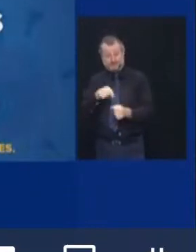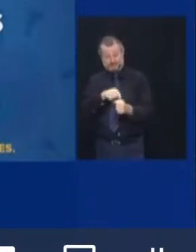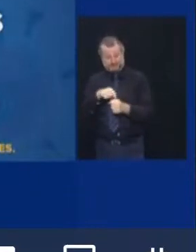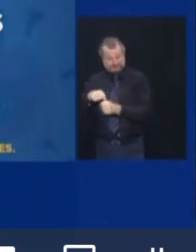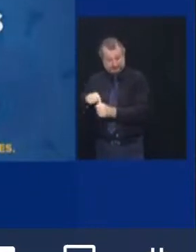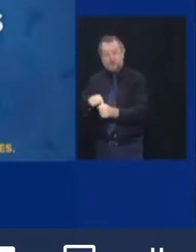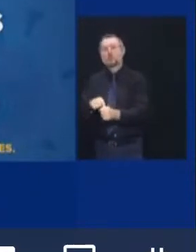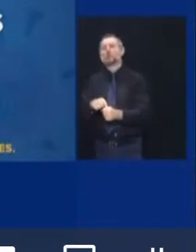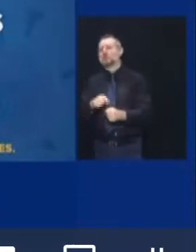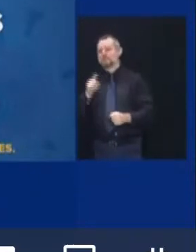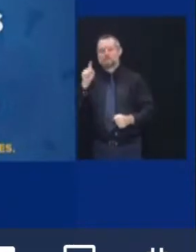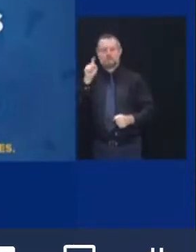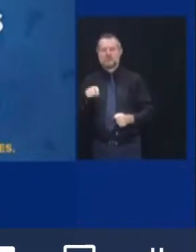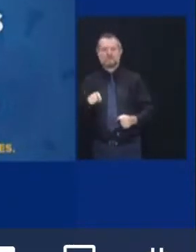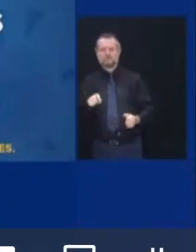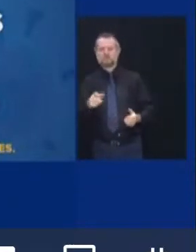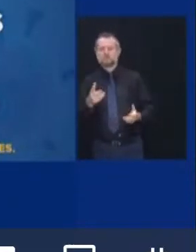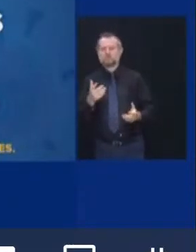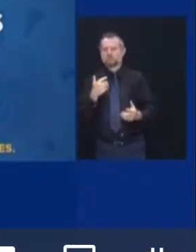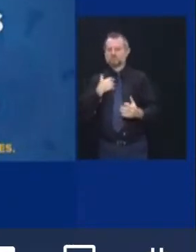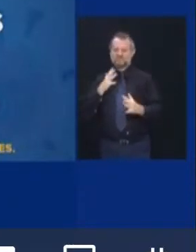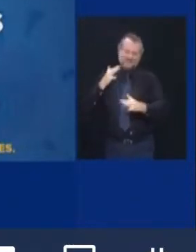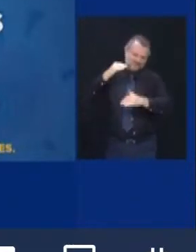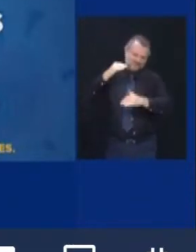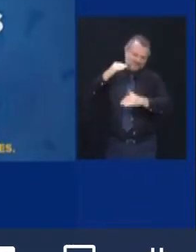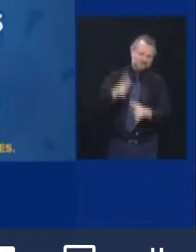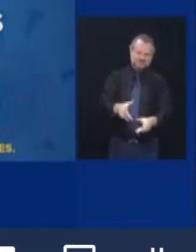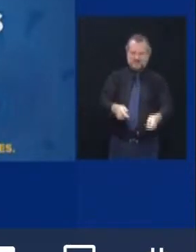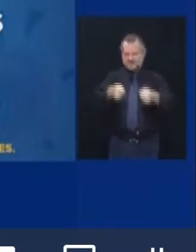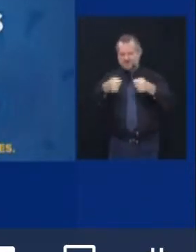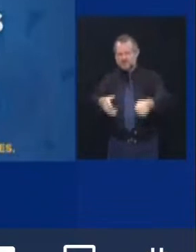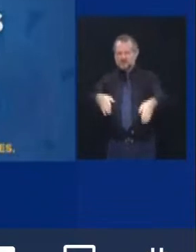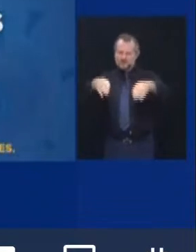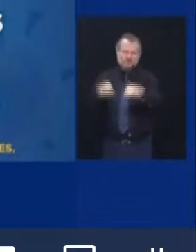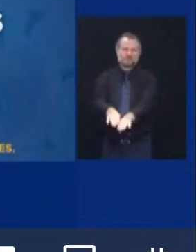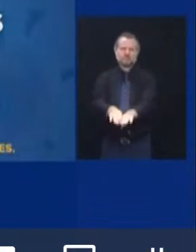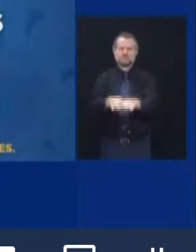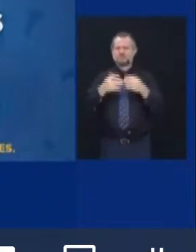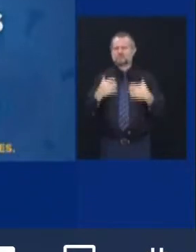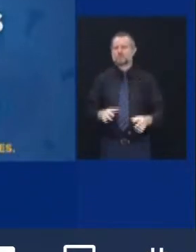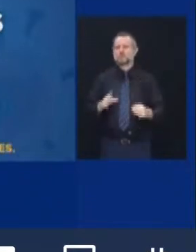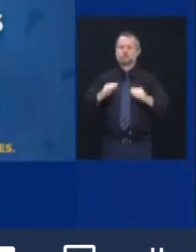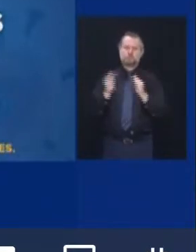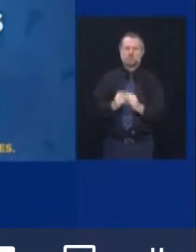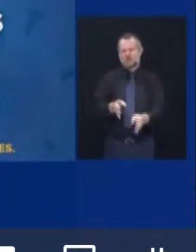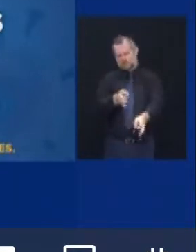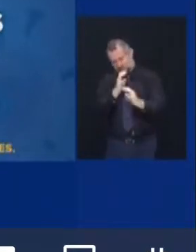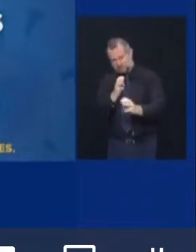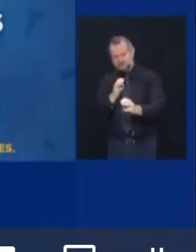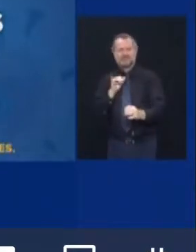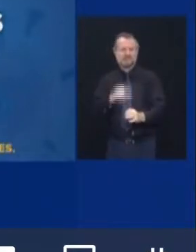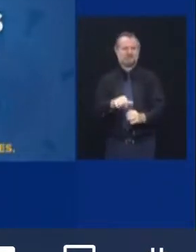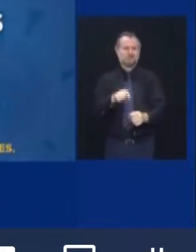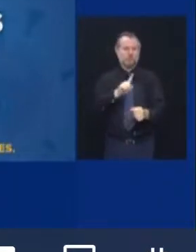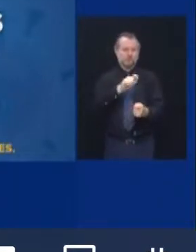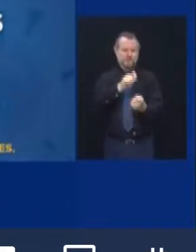restrictive mitigation, back off on the valve, and then you have to do more enforcement because